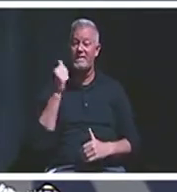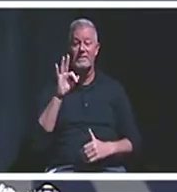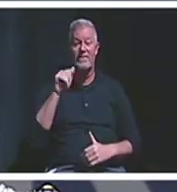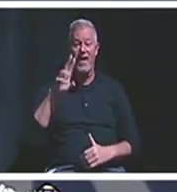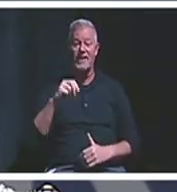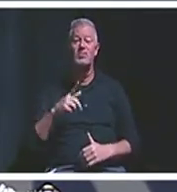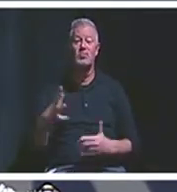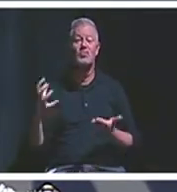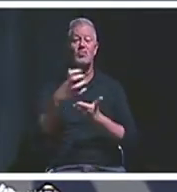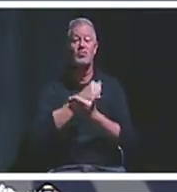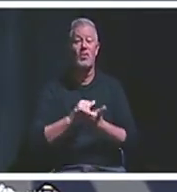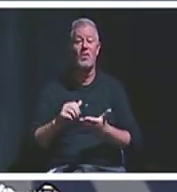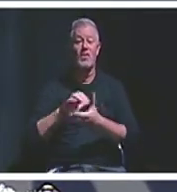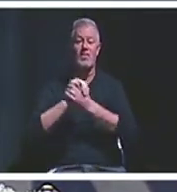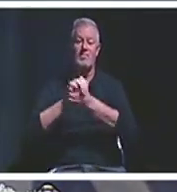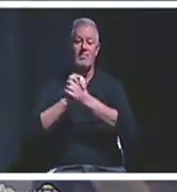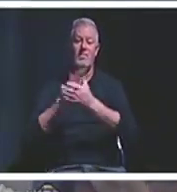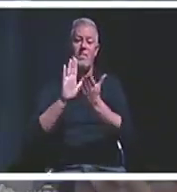round of applause.